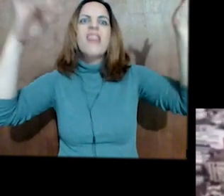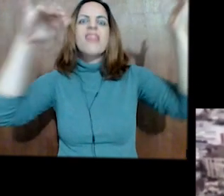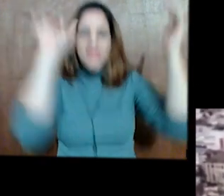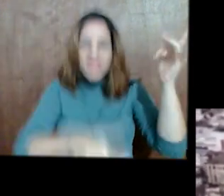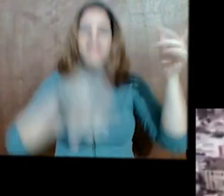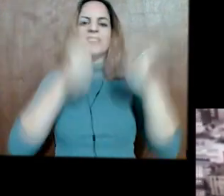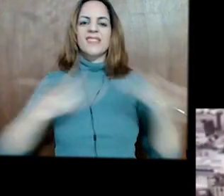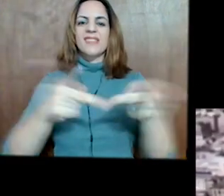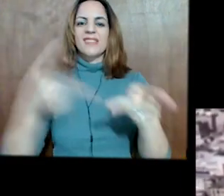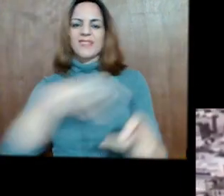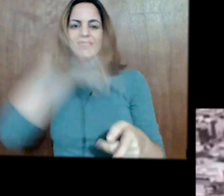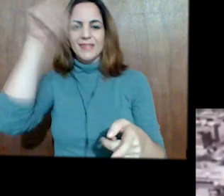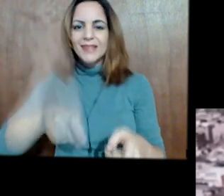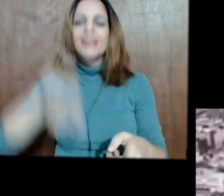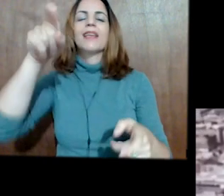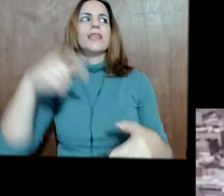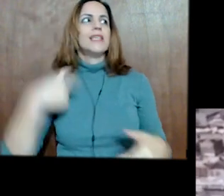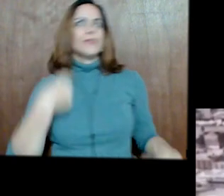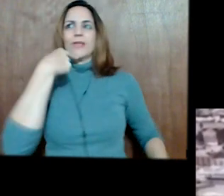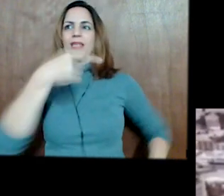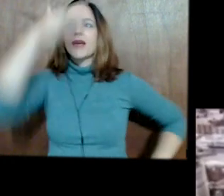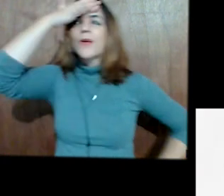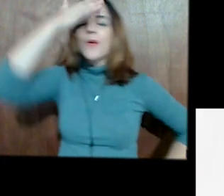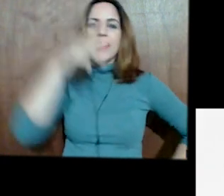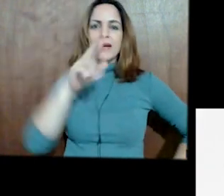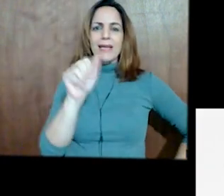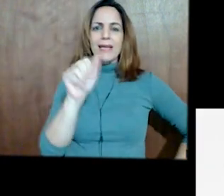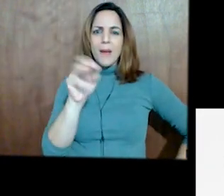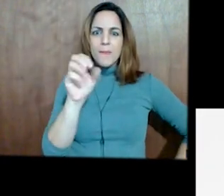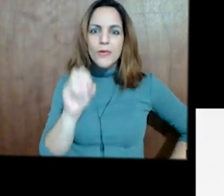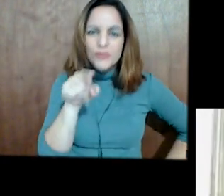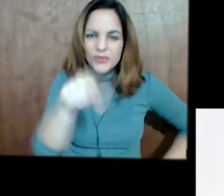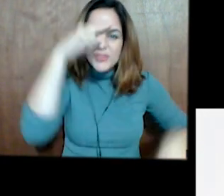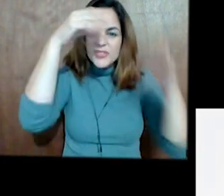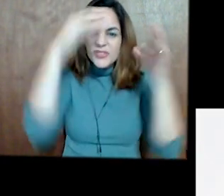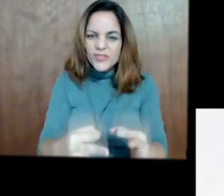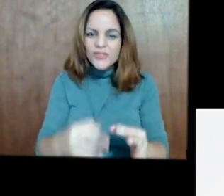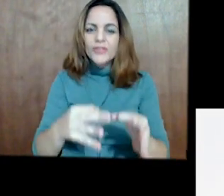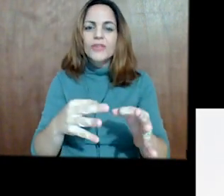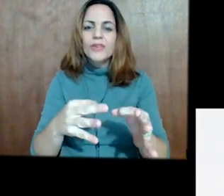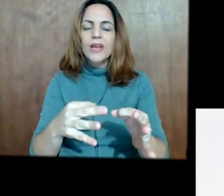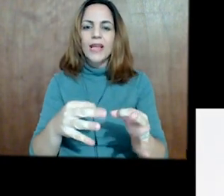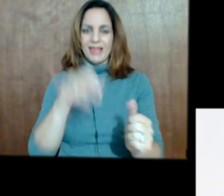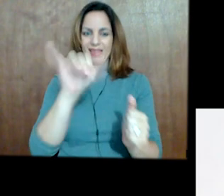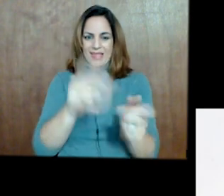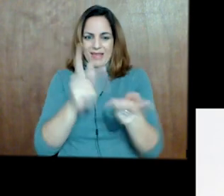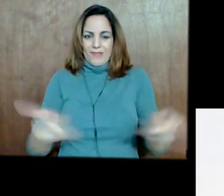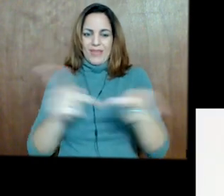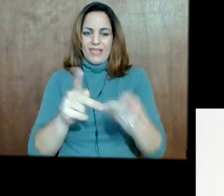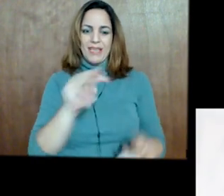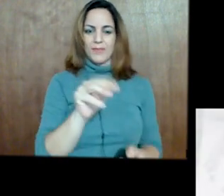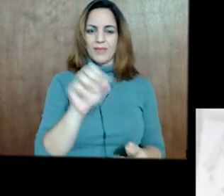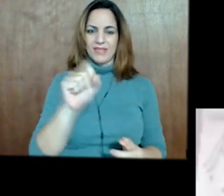I said, Ramon, it's Madison Square Garden. You don't fill Madison Square Garden with a political activity around